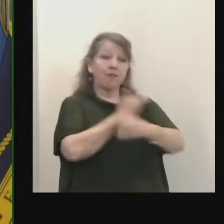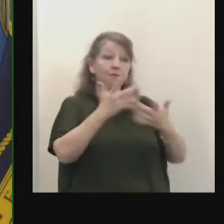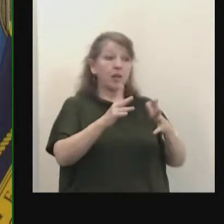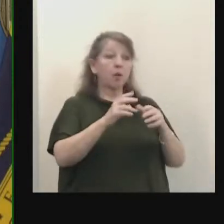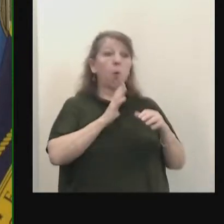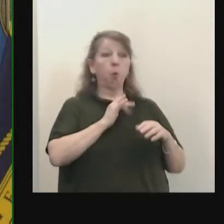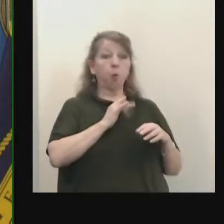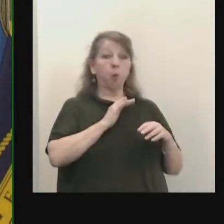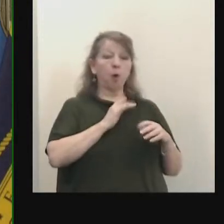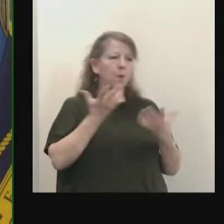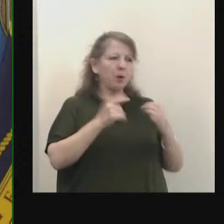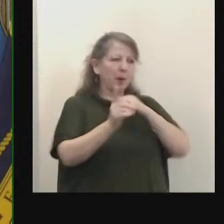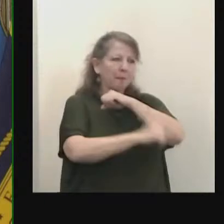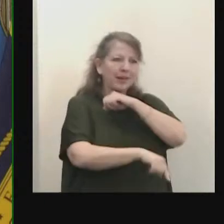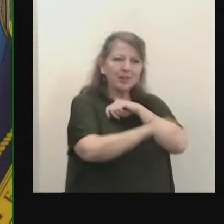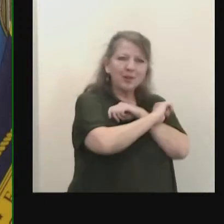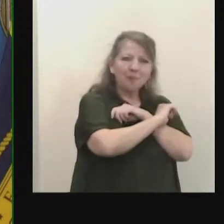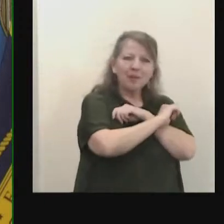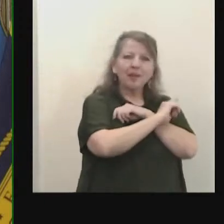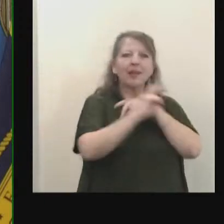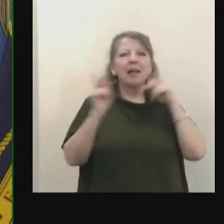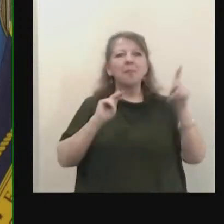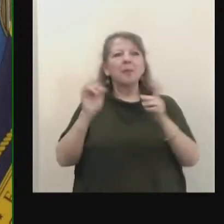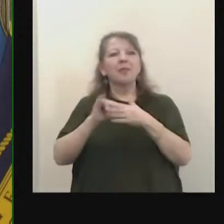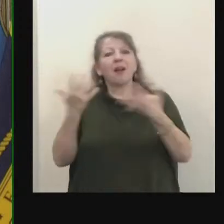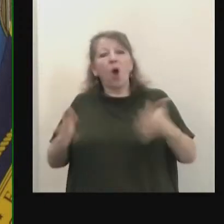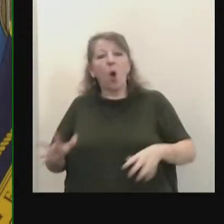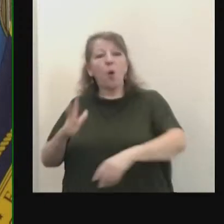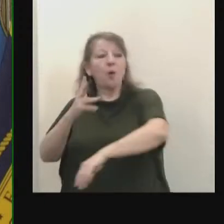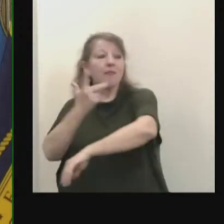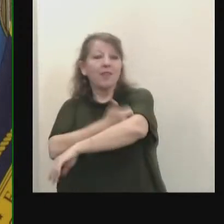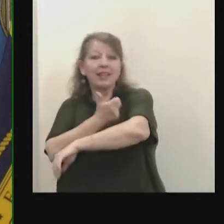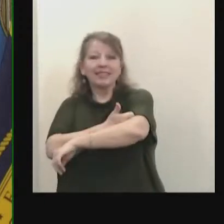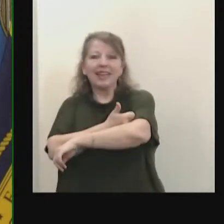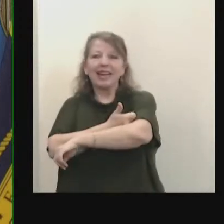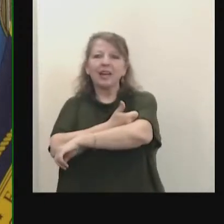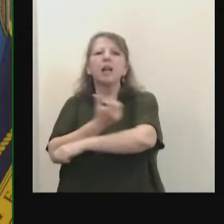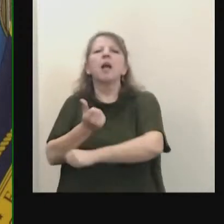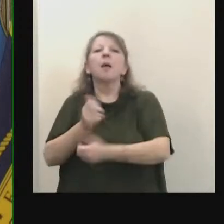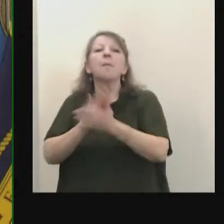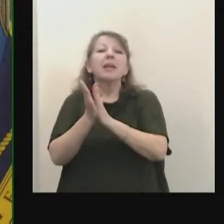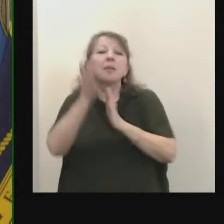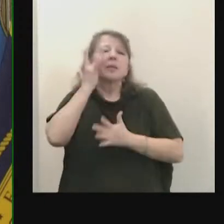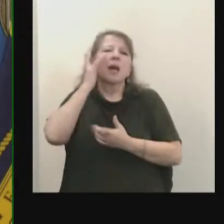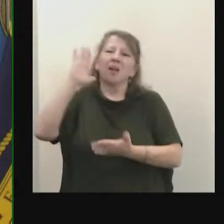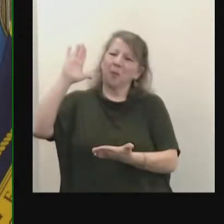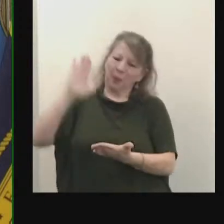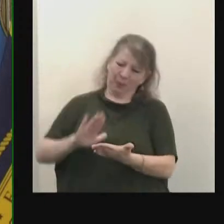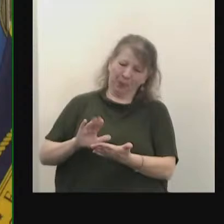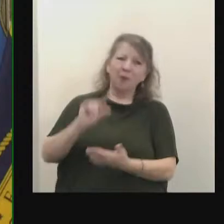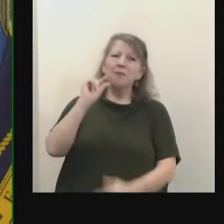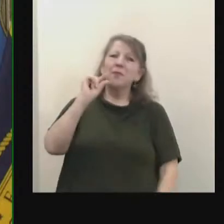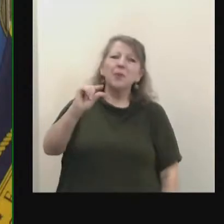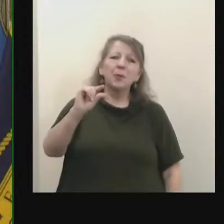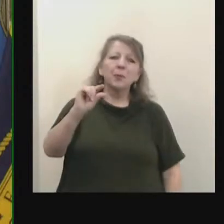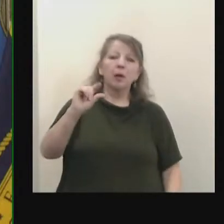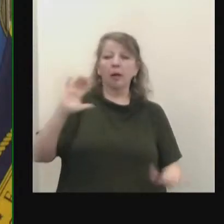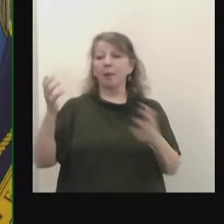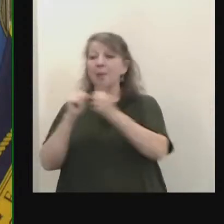transmission among vaccinated people is much less than is for those that are unvaccinated.